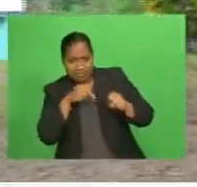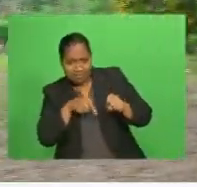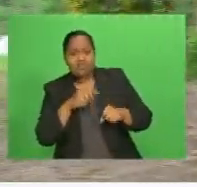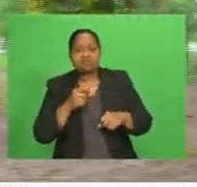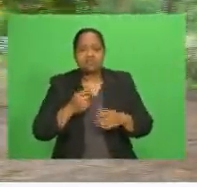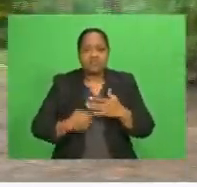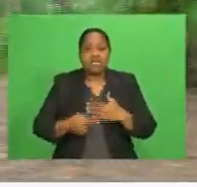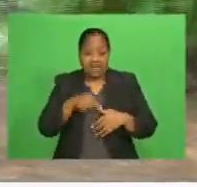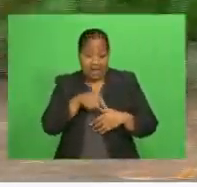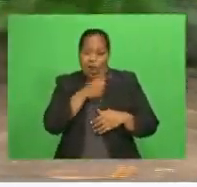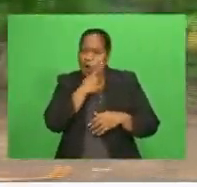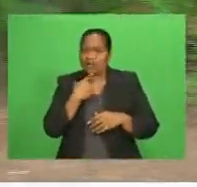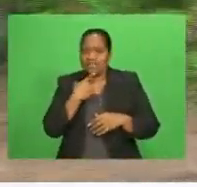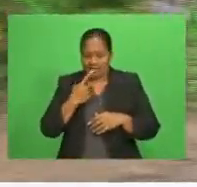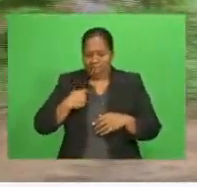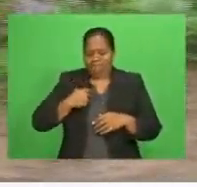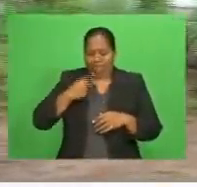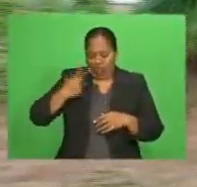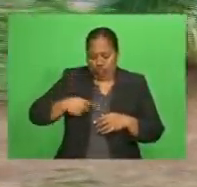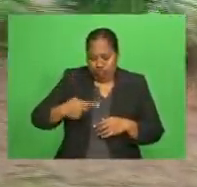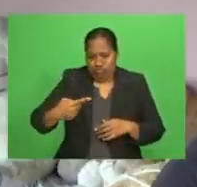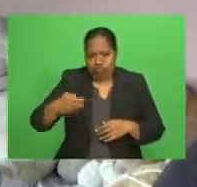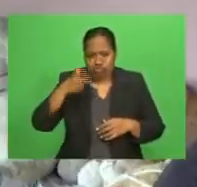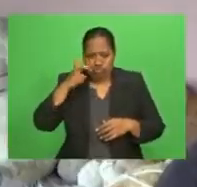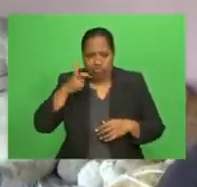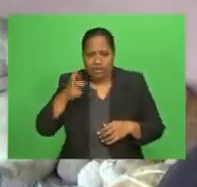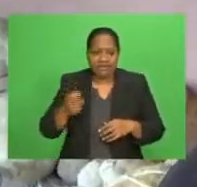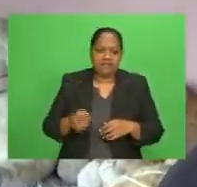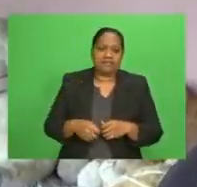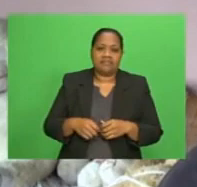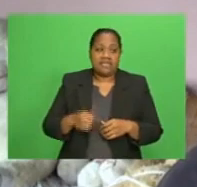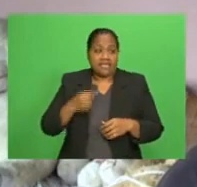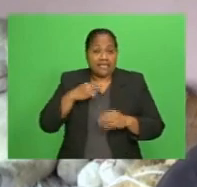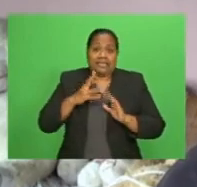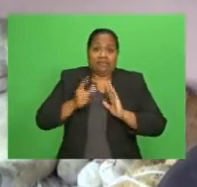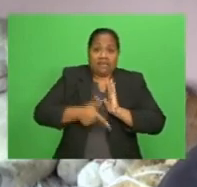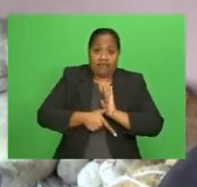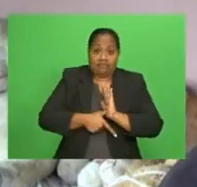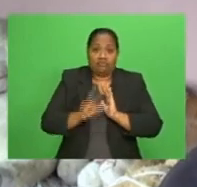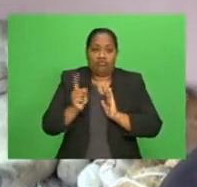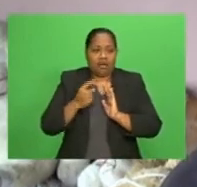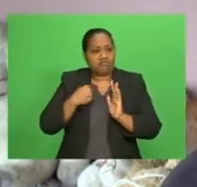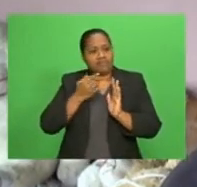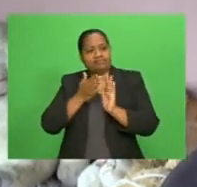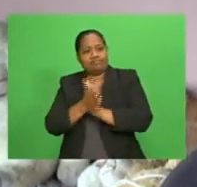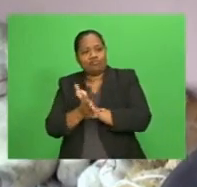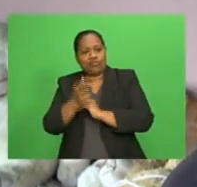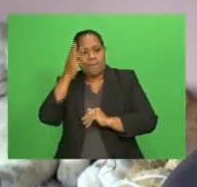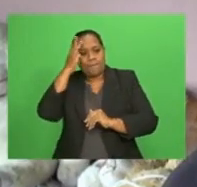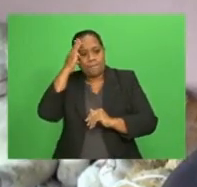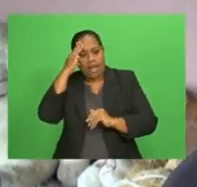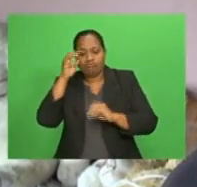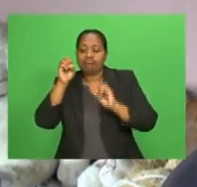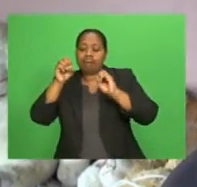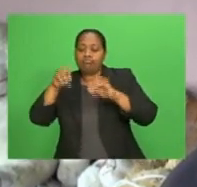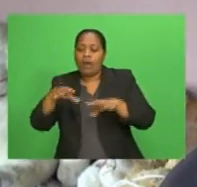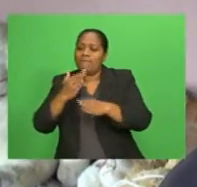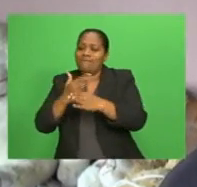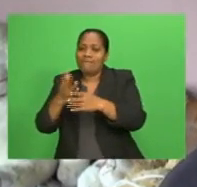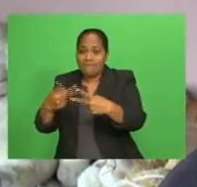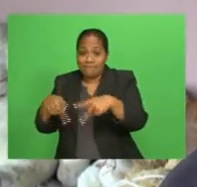she continues with her training in any form she can. Sometimes I always go with my mom, drop her at her